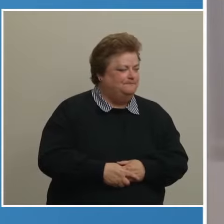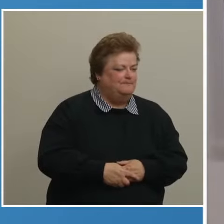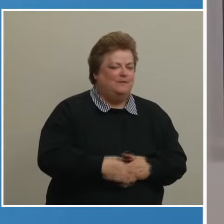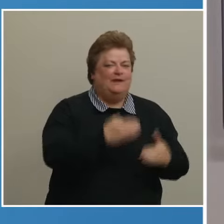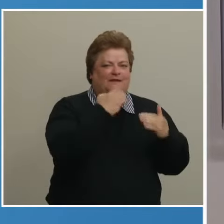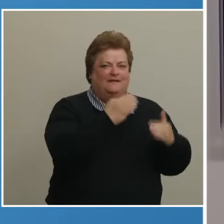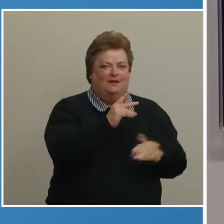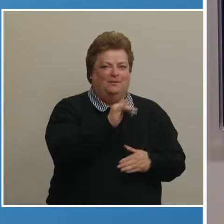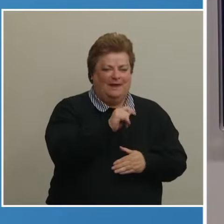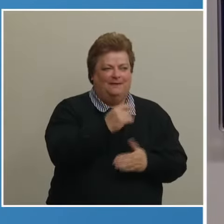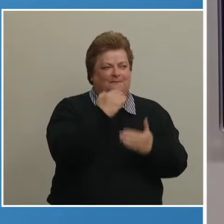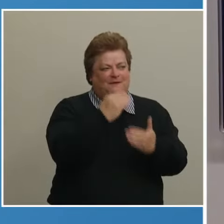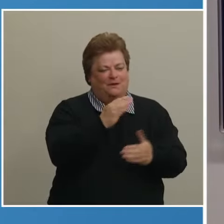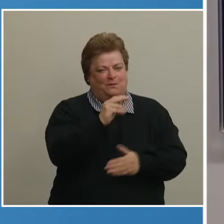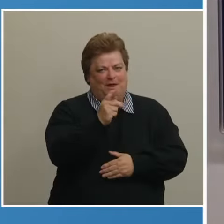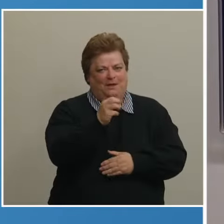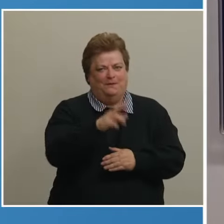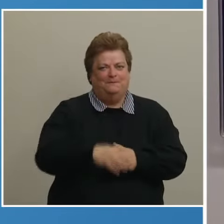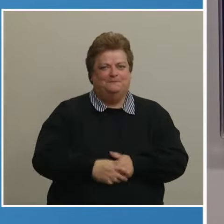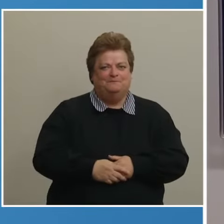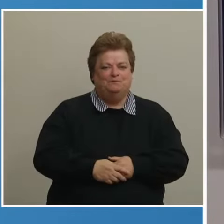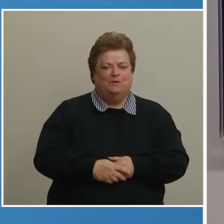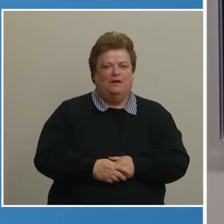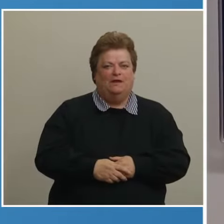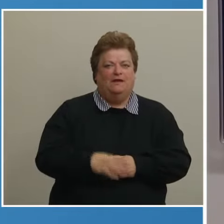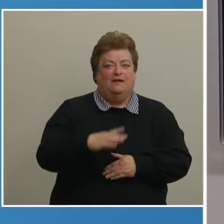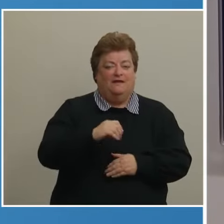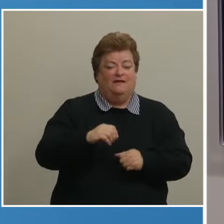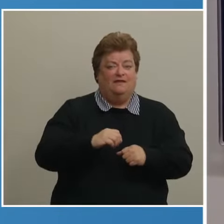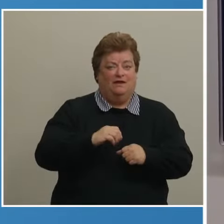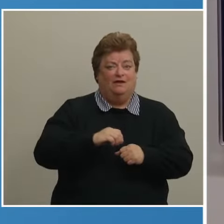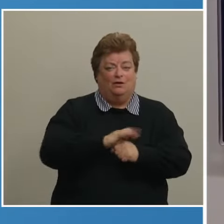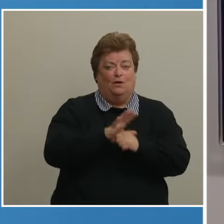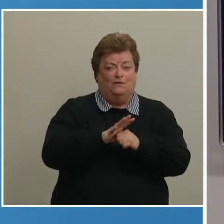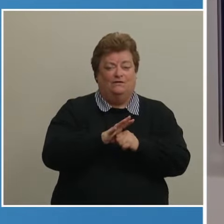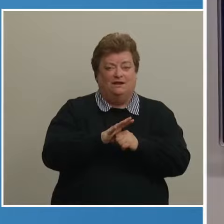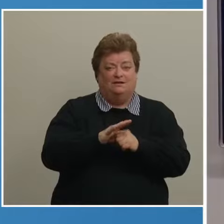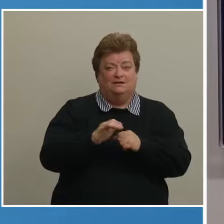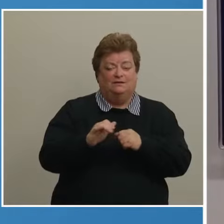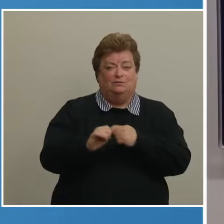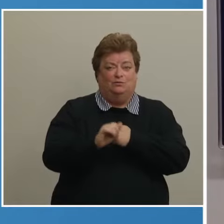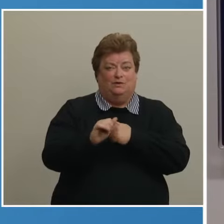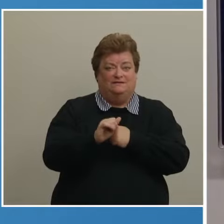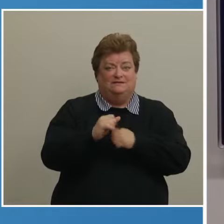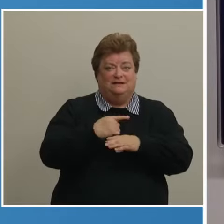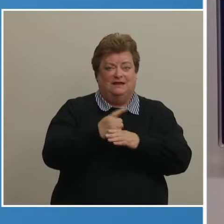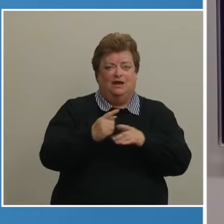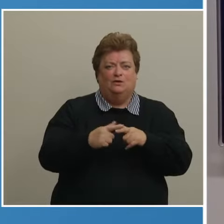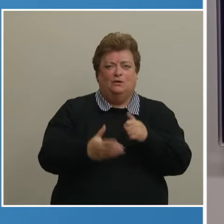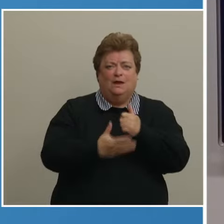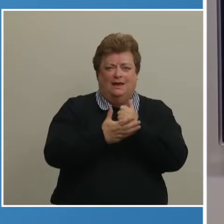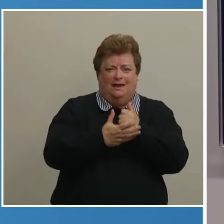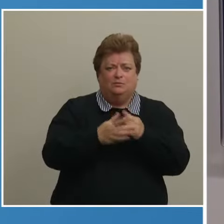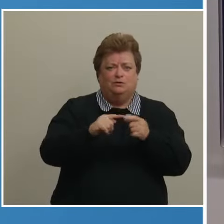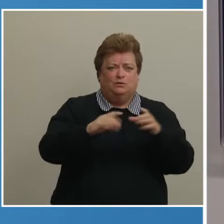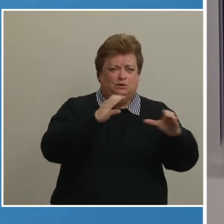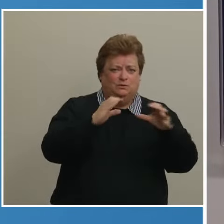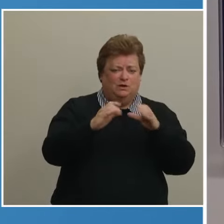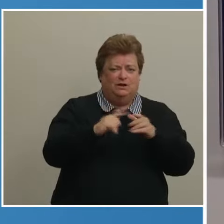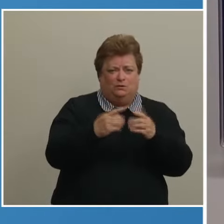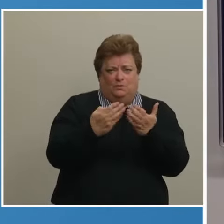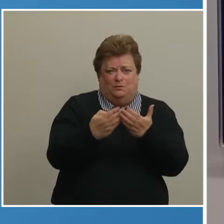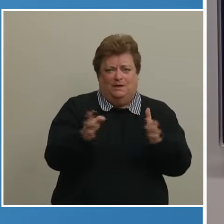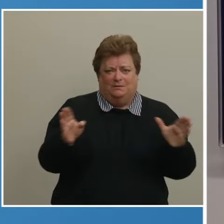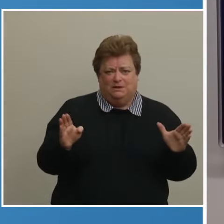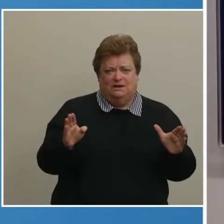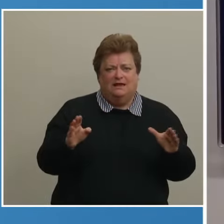Thank you, Pat. Thank you, Mayor. The COVID risk dial was developed to help communicate to the public the risk of spread